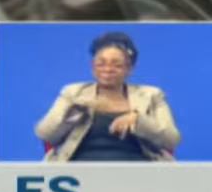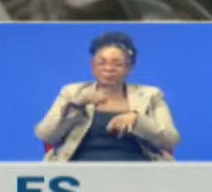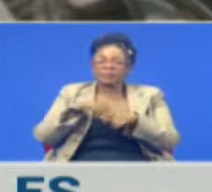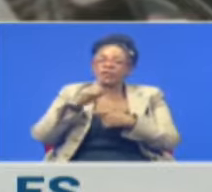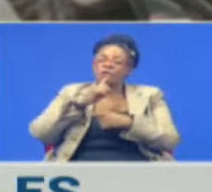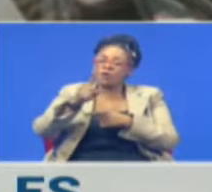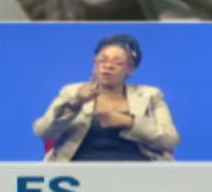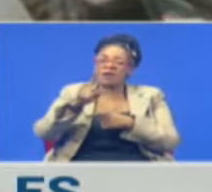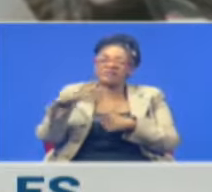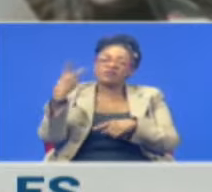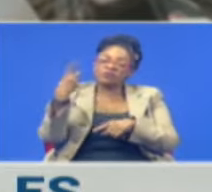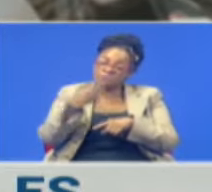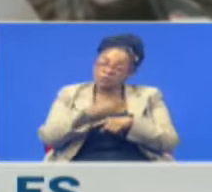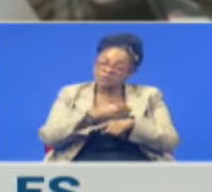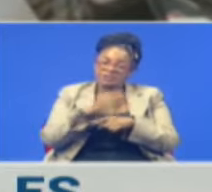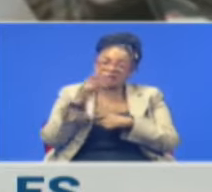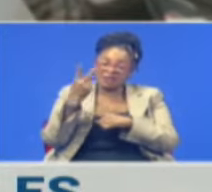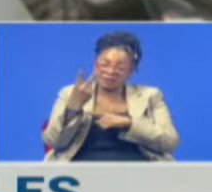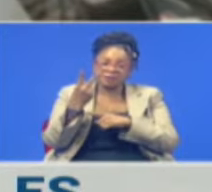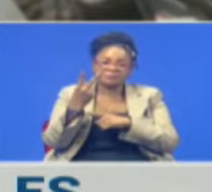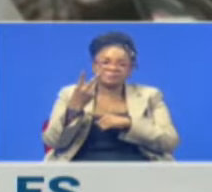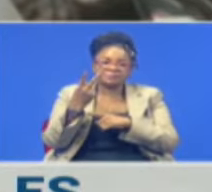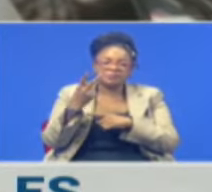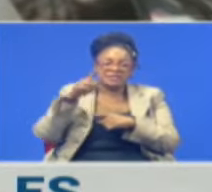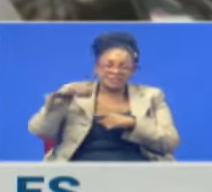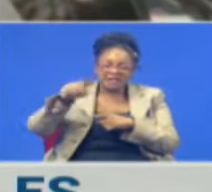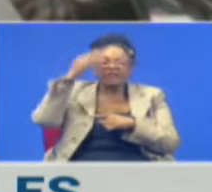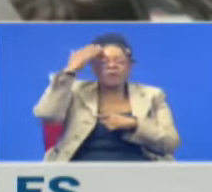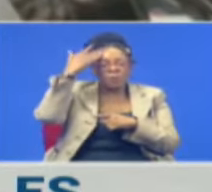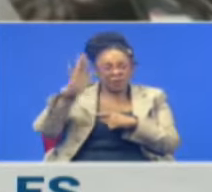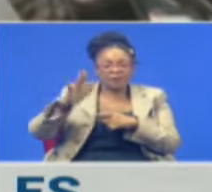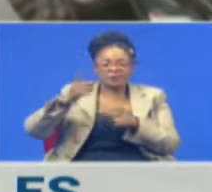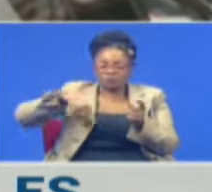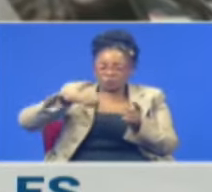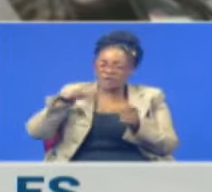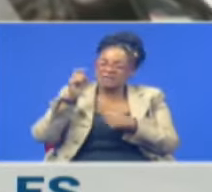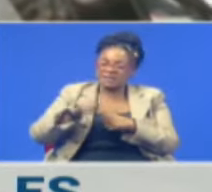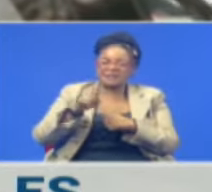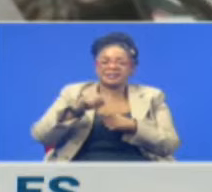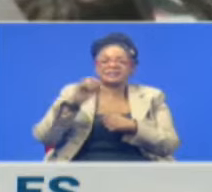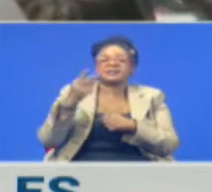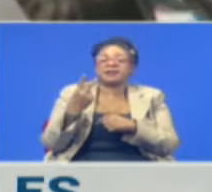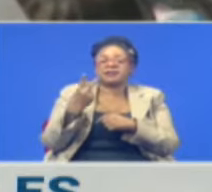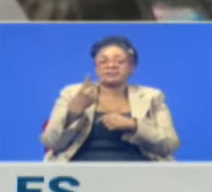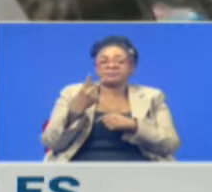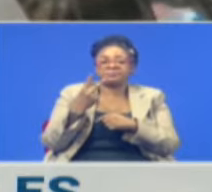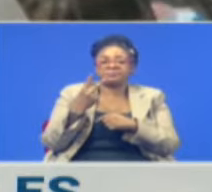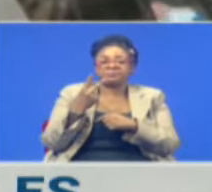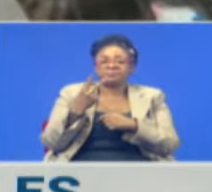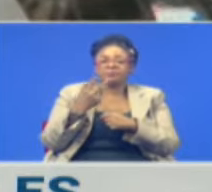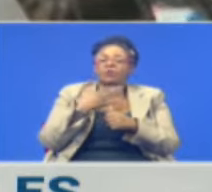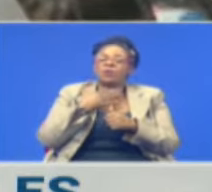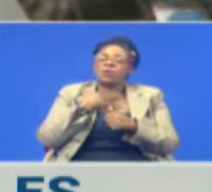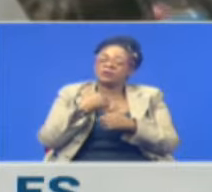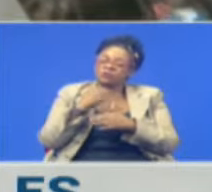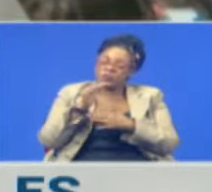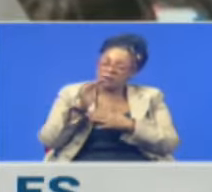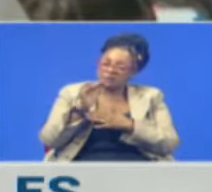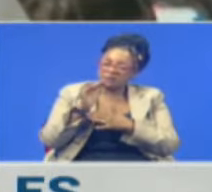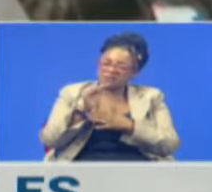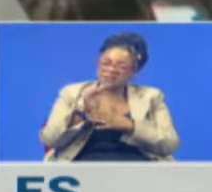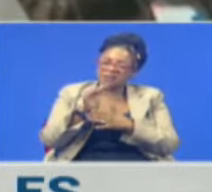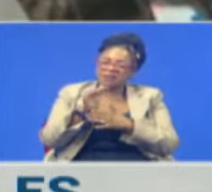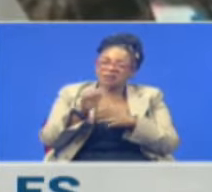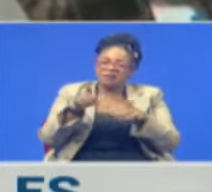hiyo dozi na kuja ya pili, alikuwa akijua tunataka dozi ya pili. Sisi tungetaka kuuliza, wewe